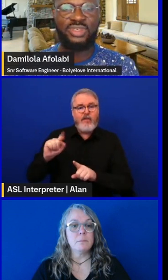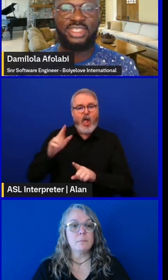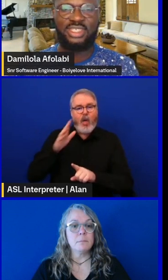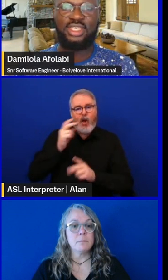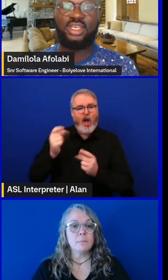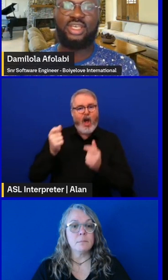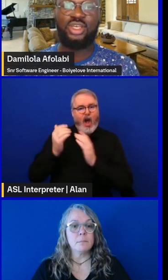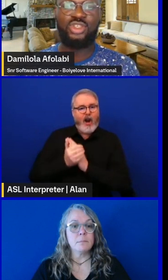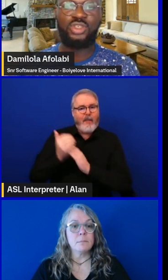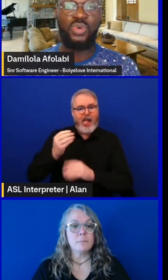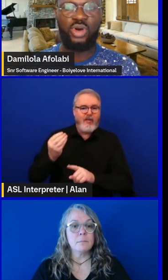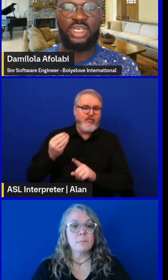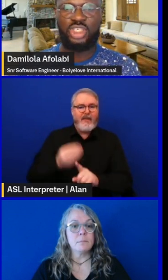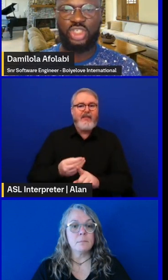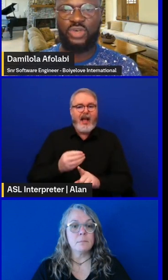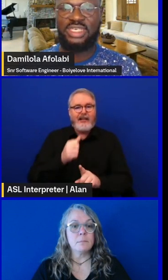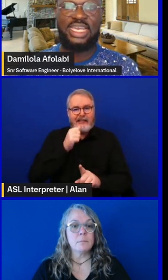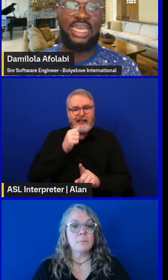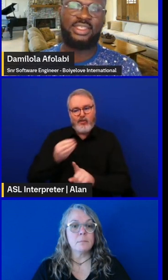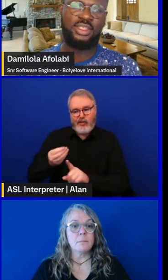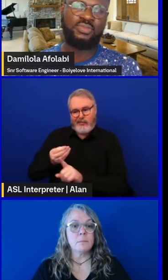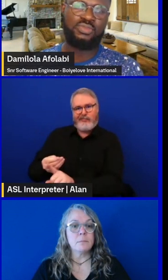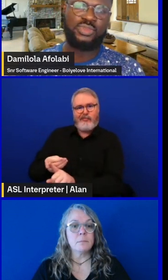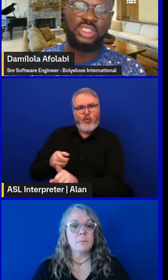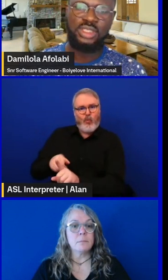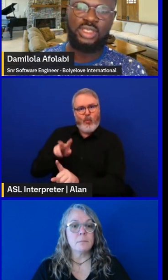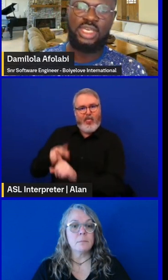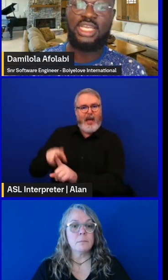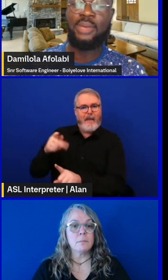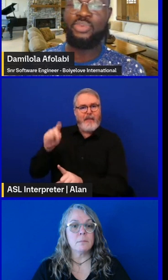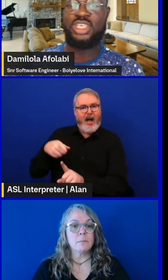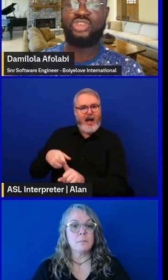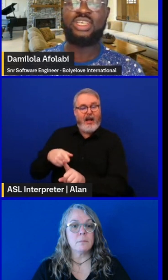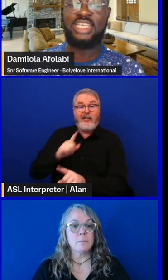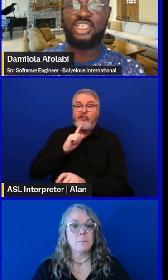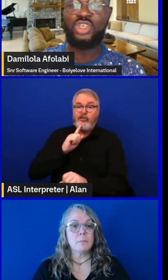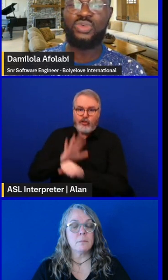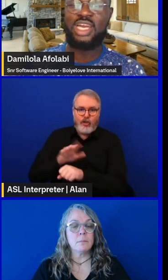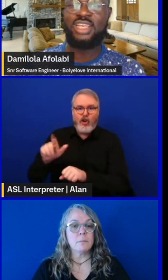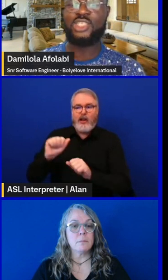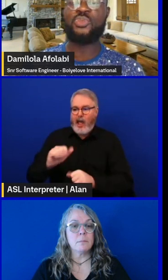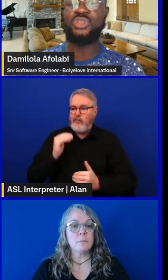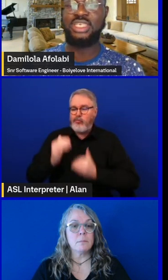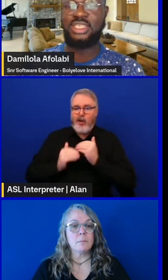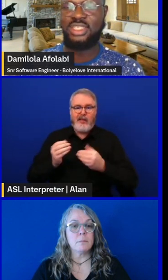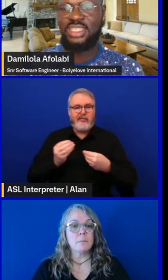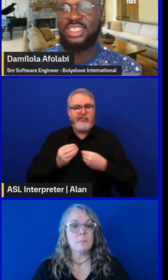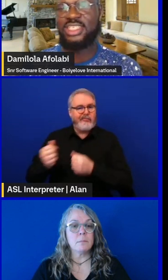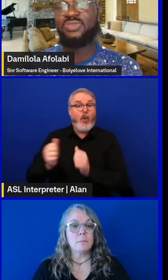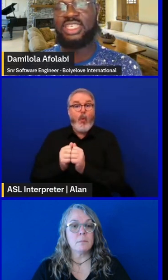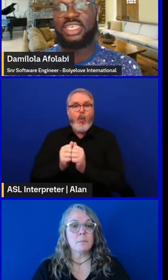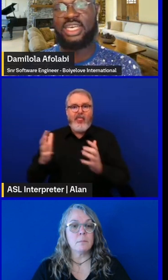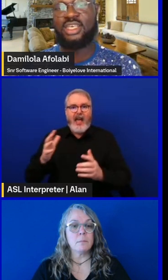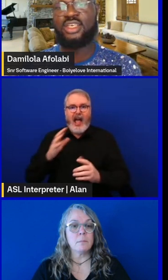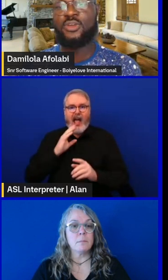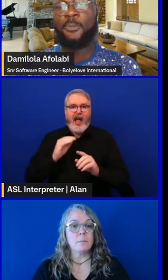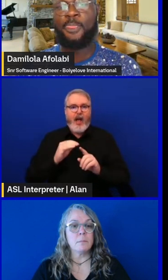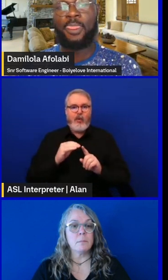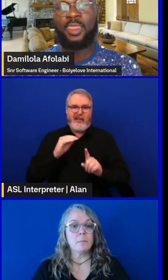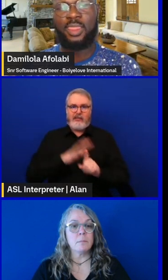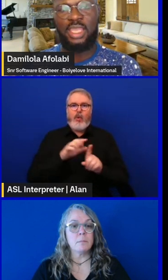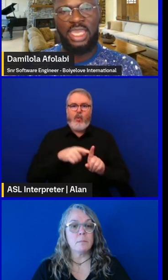the secrets to the pod, ensuring that it can process transactions without exposing sensitive